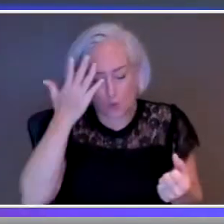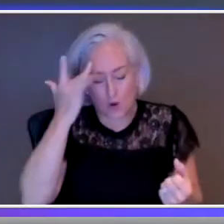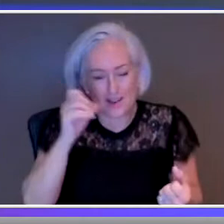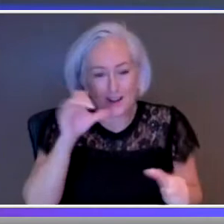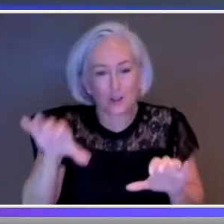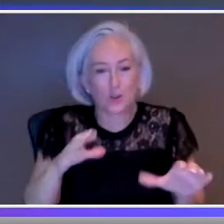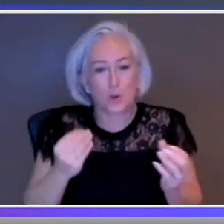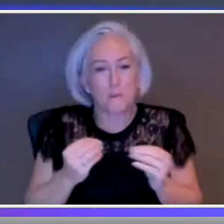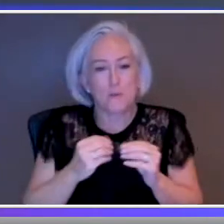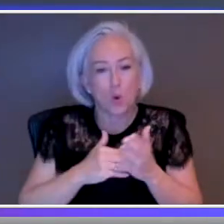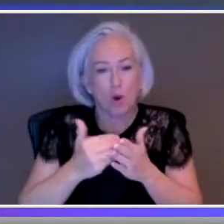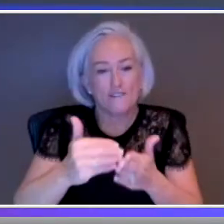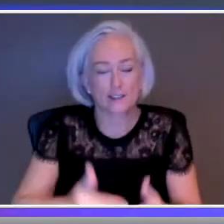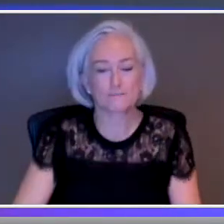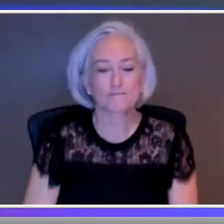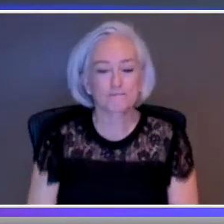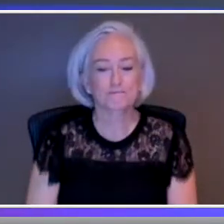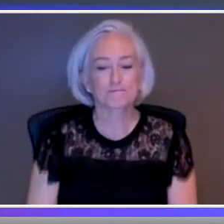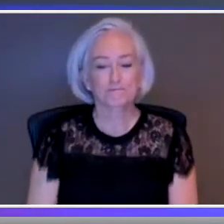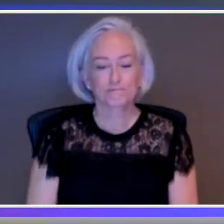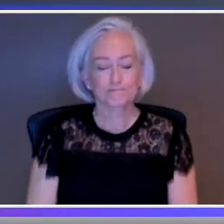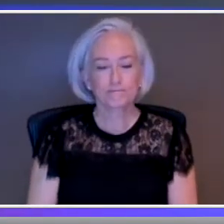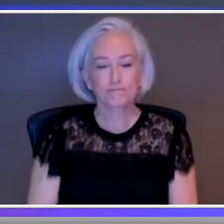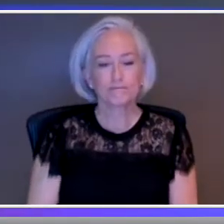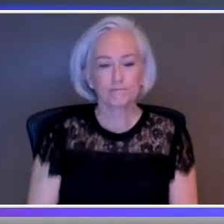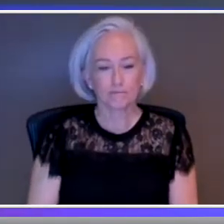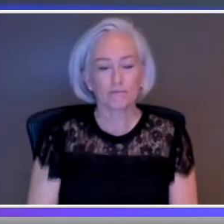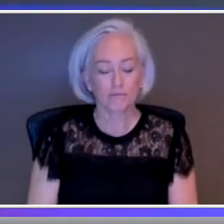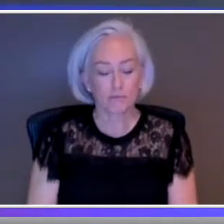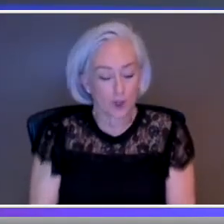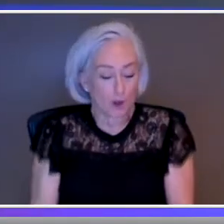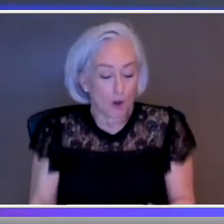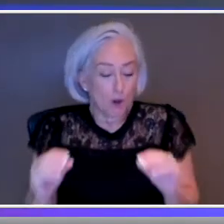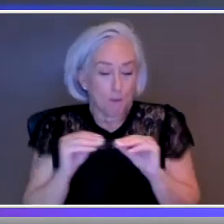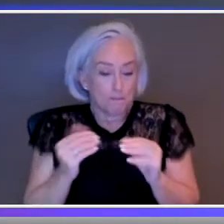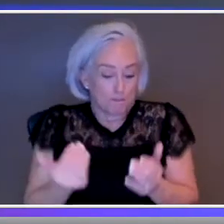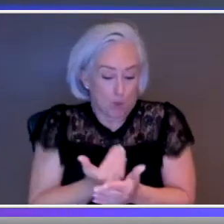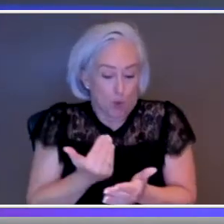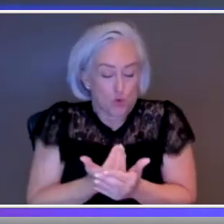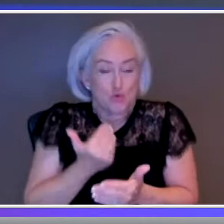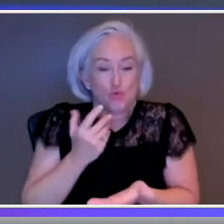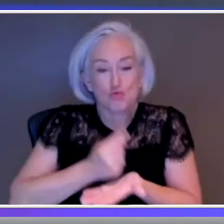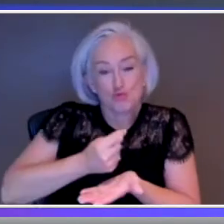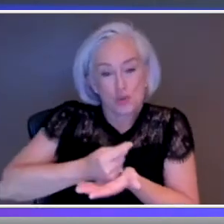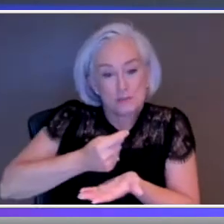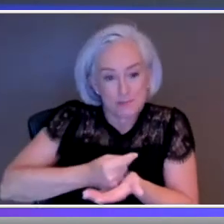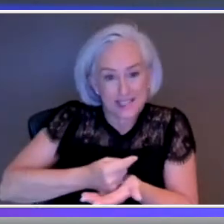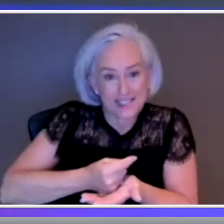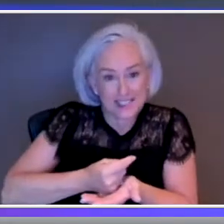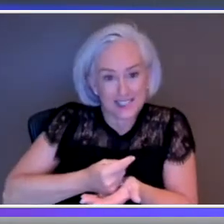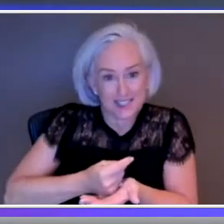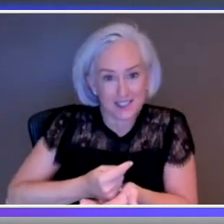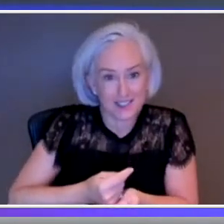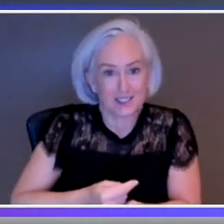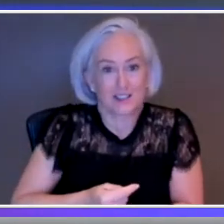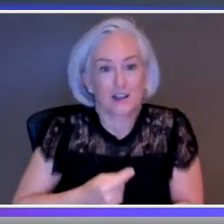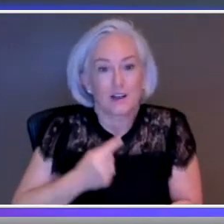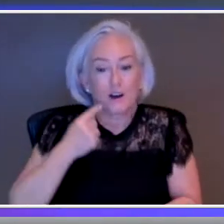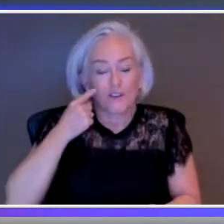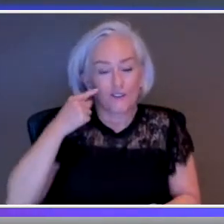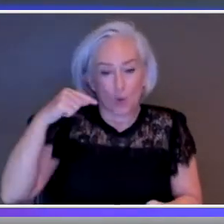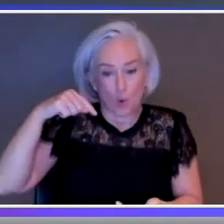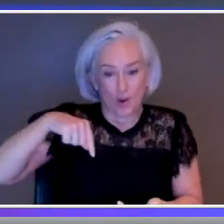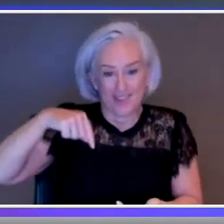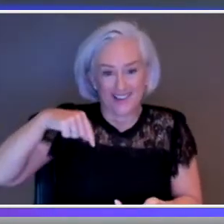stated earlier, it is newer to the medical field. It's the first one for this indication